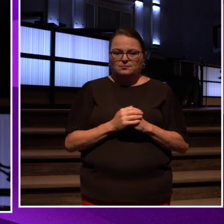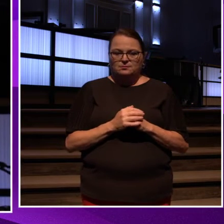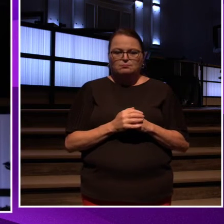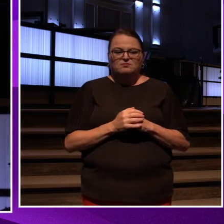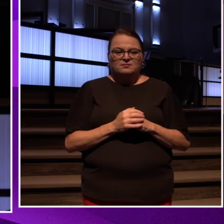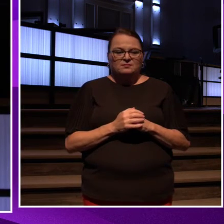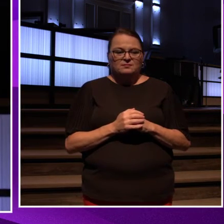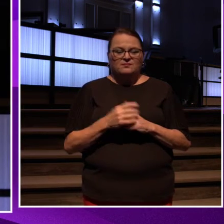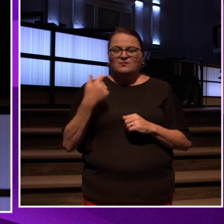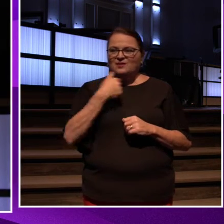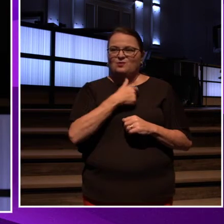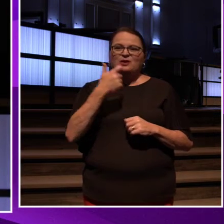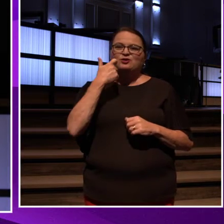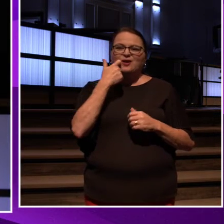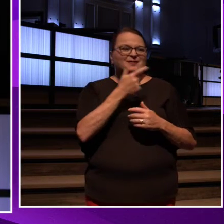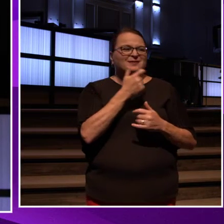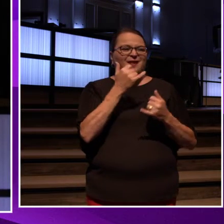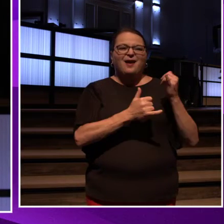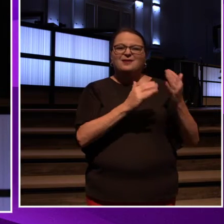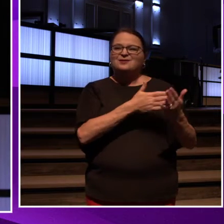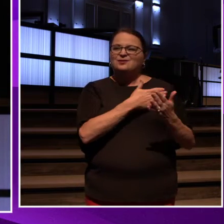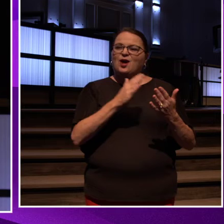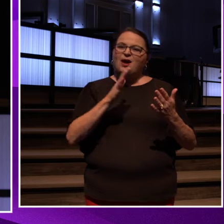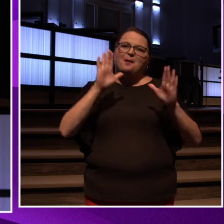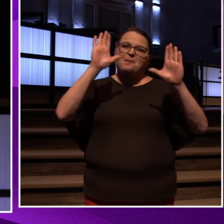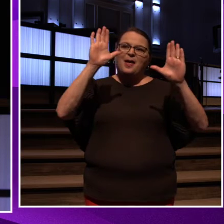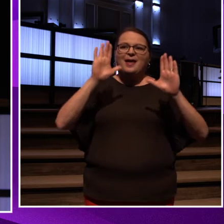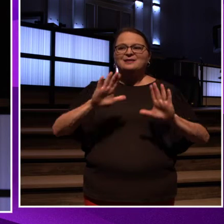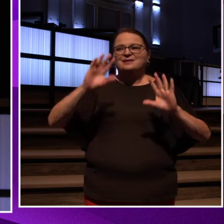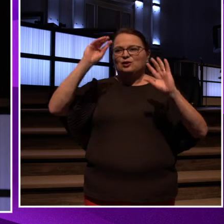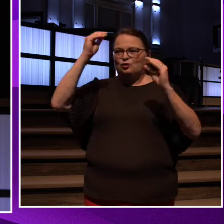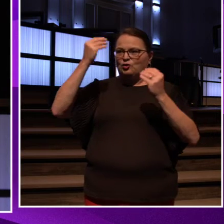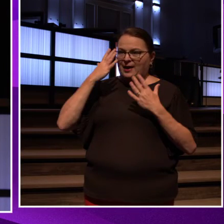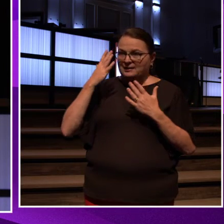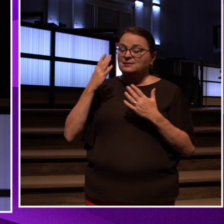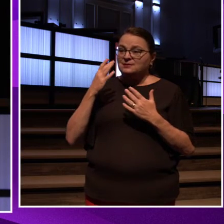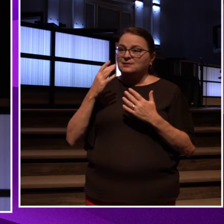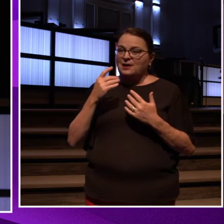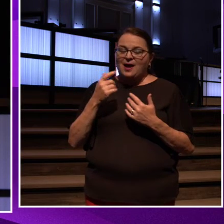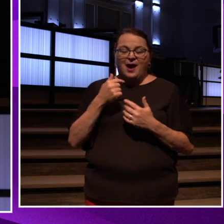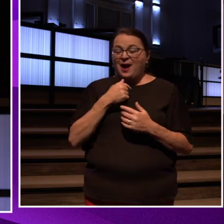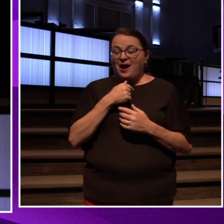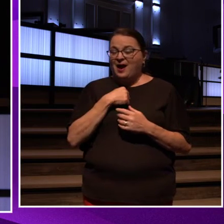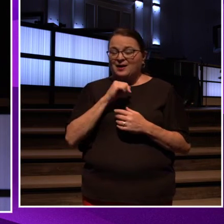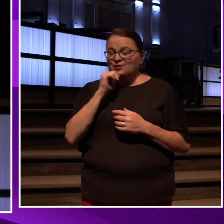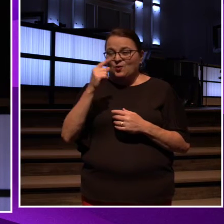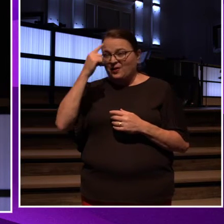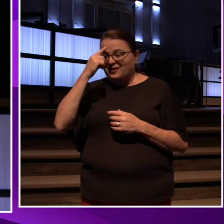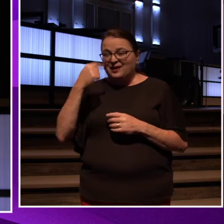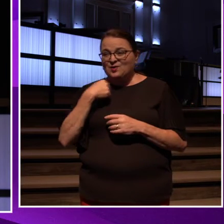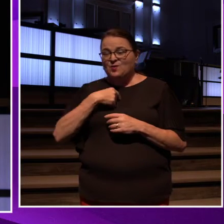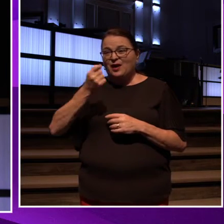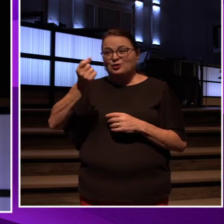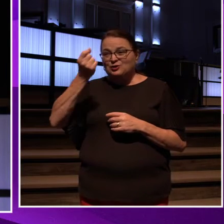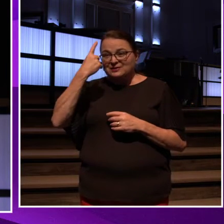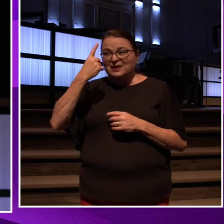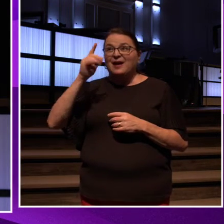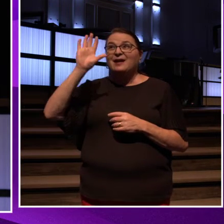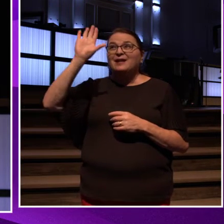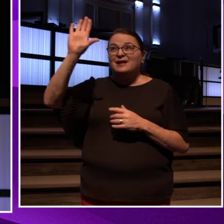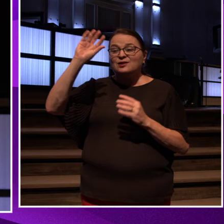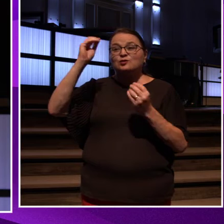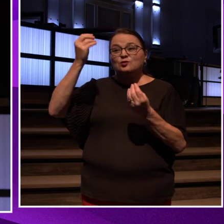We just sung about amazing grace. And I don't think we really realize how amazing God's grace really